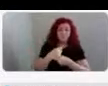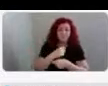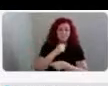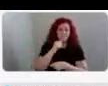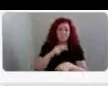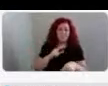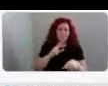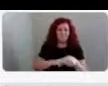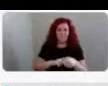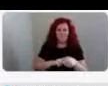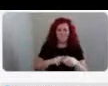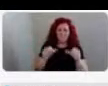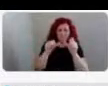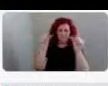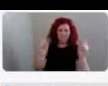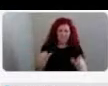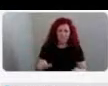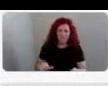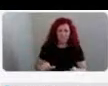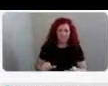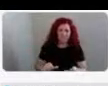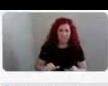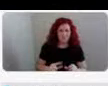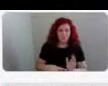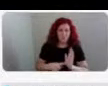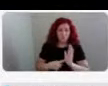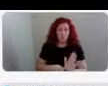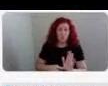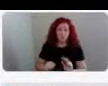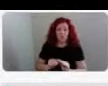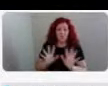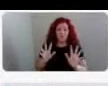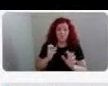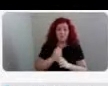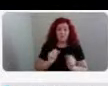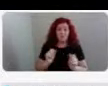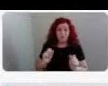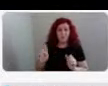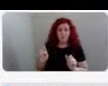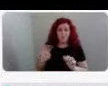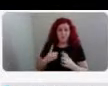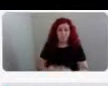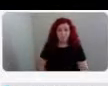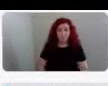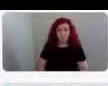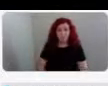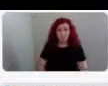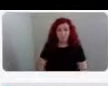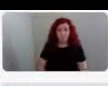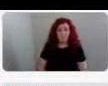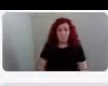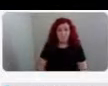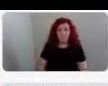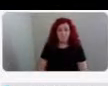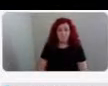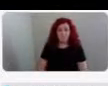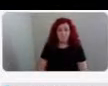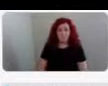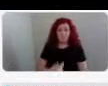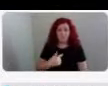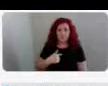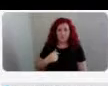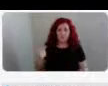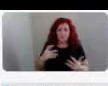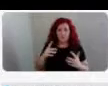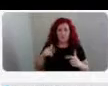figure to fashion an obviously safe republican district i really fear that this version of